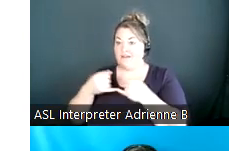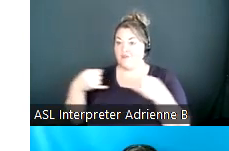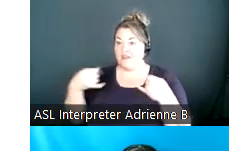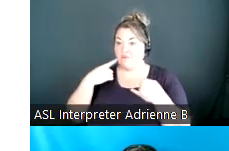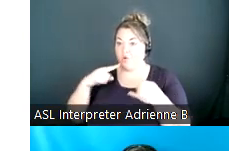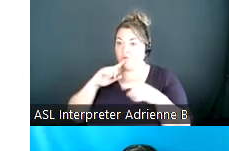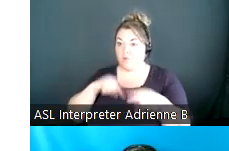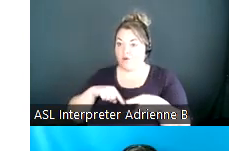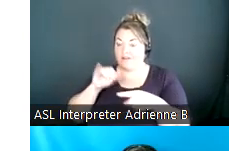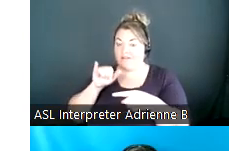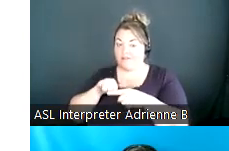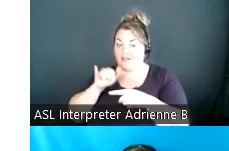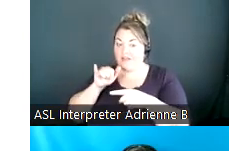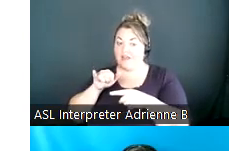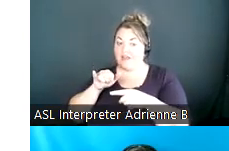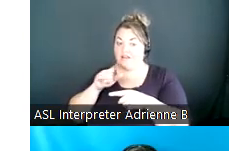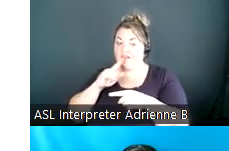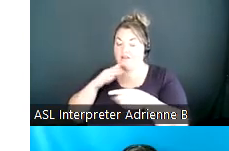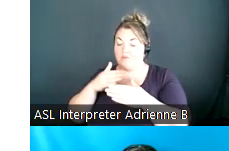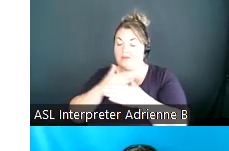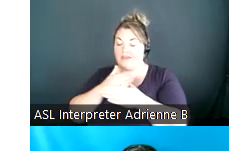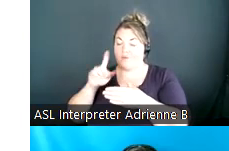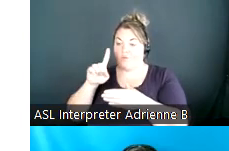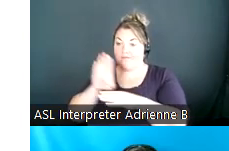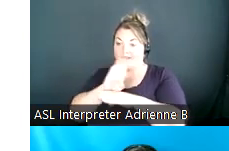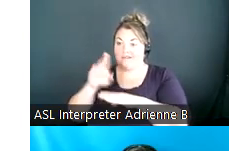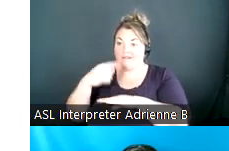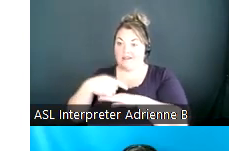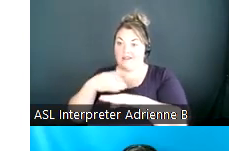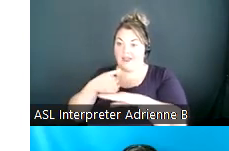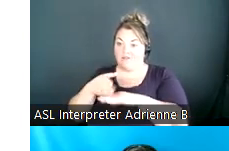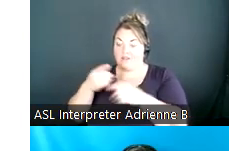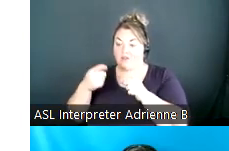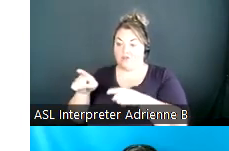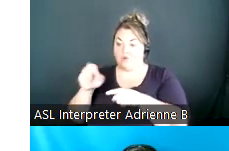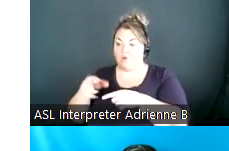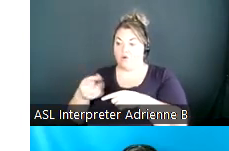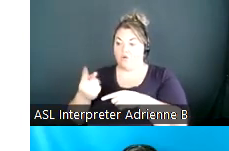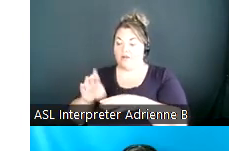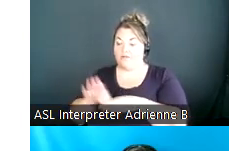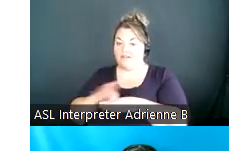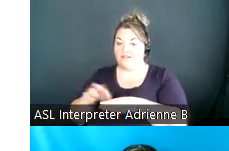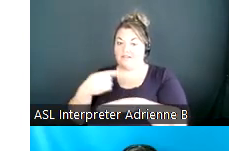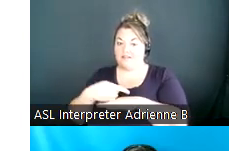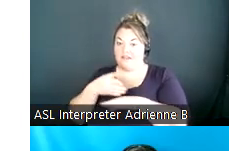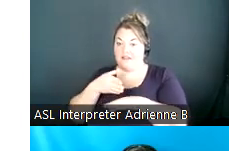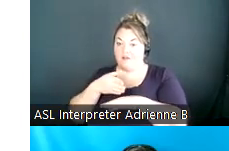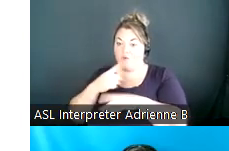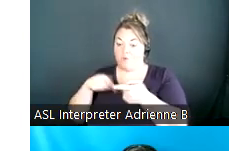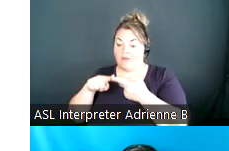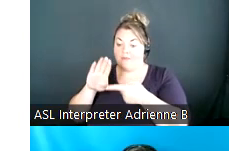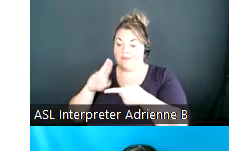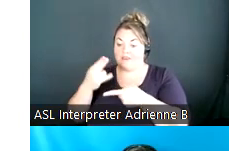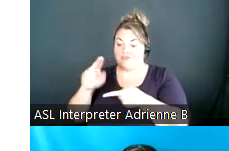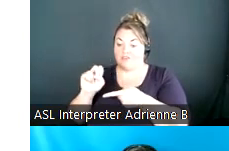frame specifically is within 1 business day after the occurrence or within 1 business day of when the BHE determines that